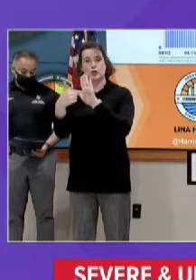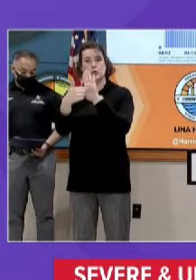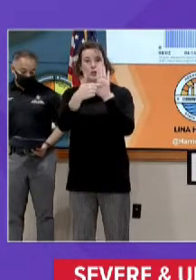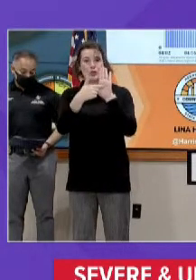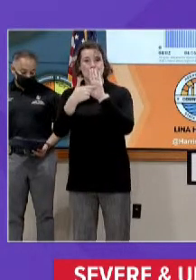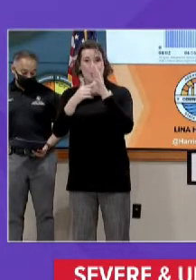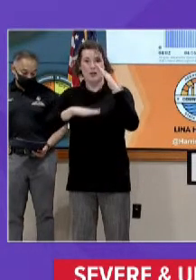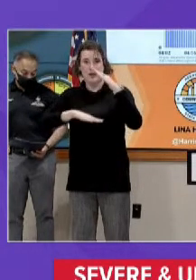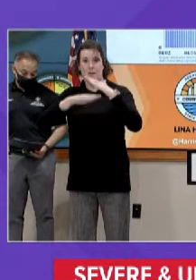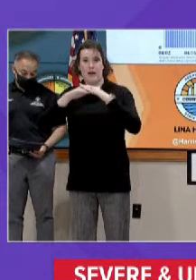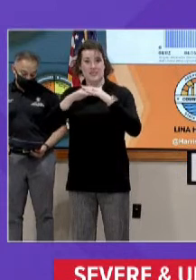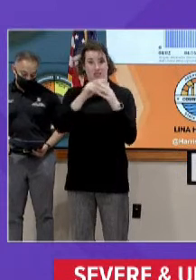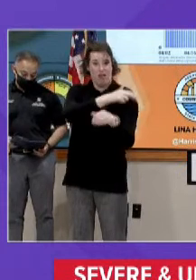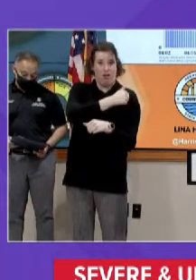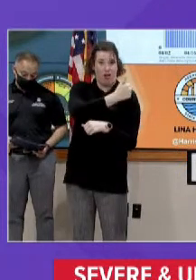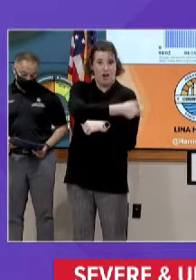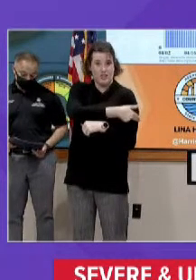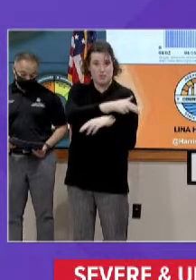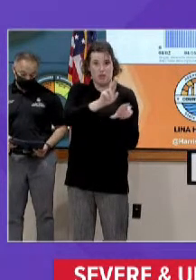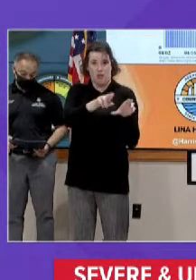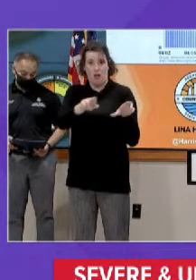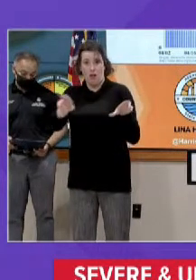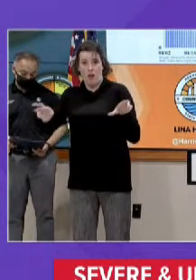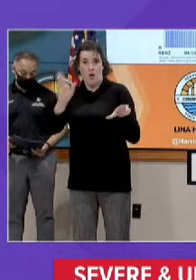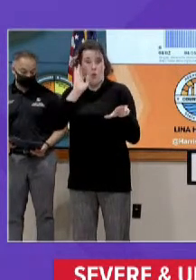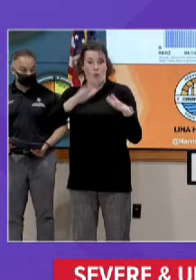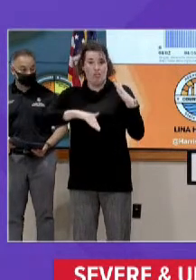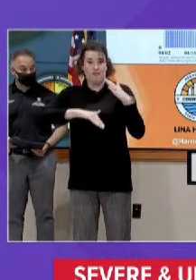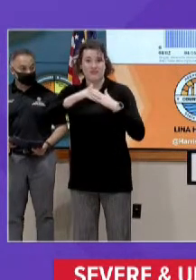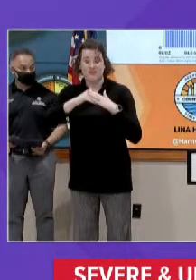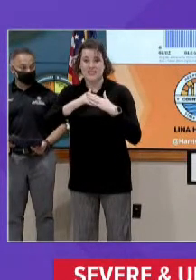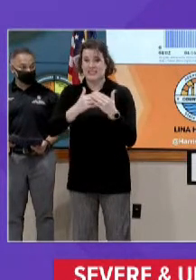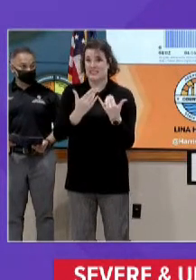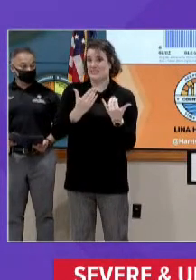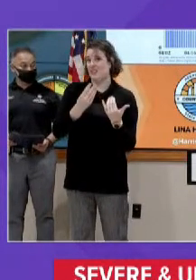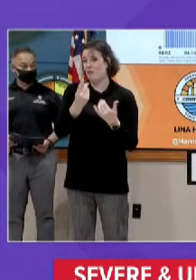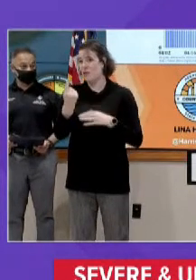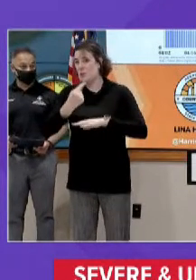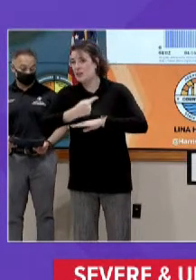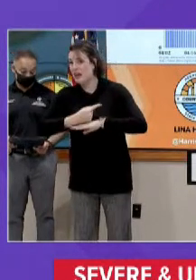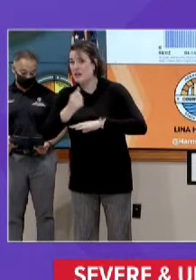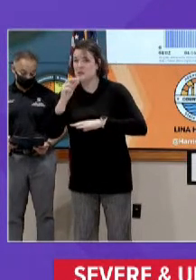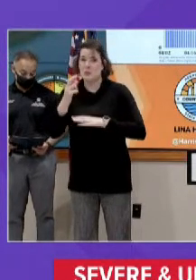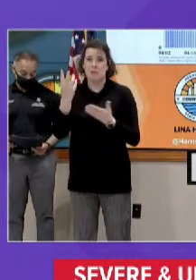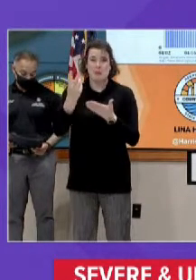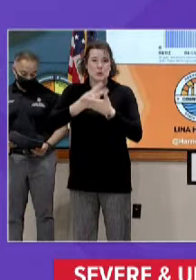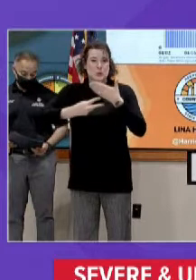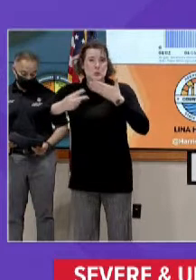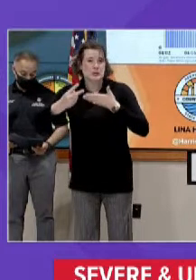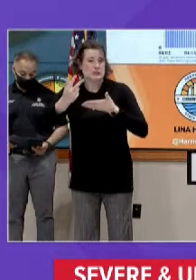in a matter of days or just a few weeks are conservative